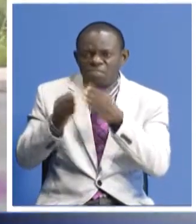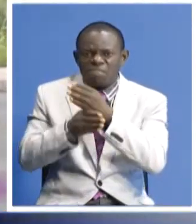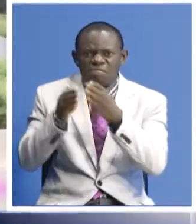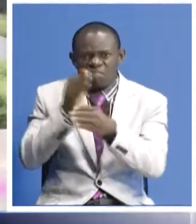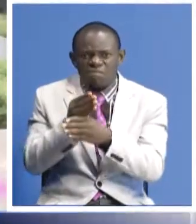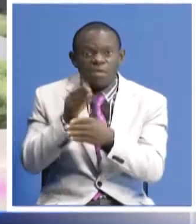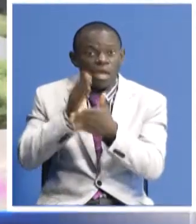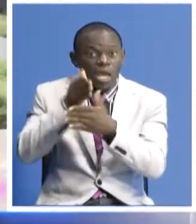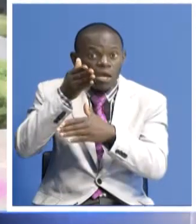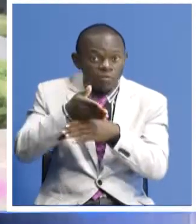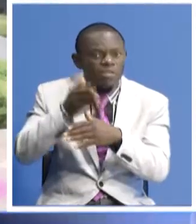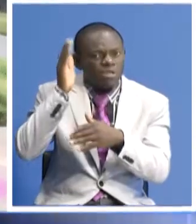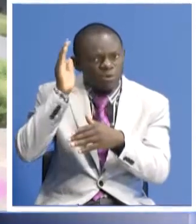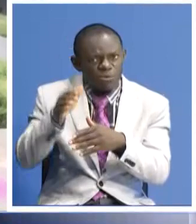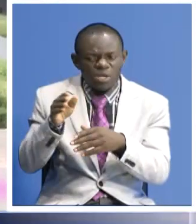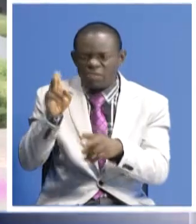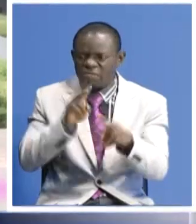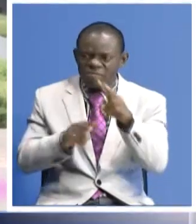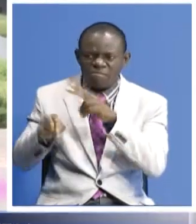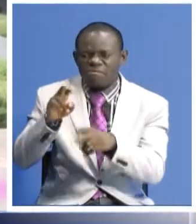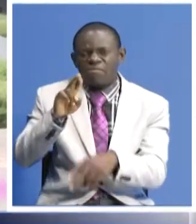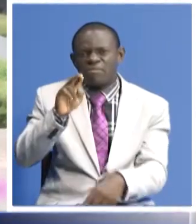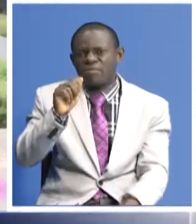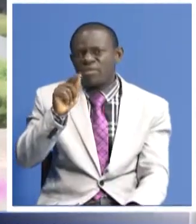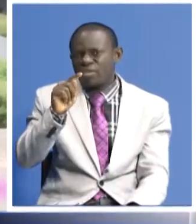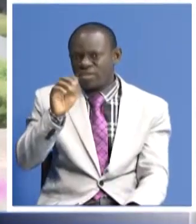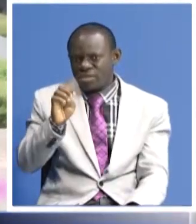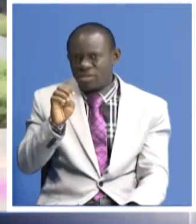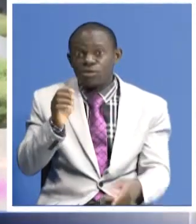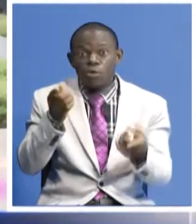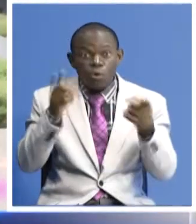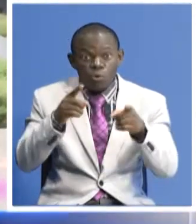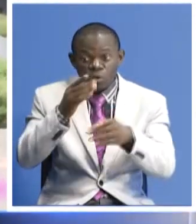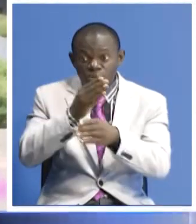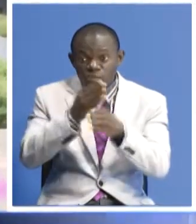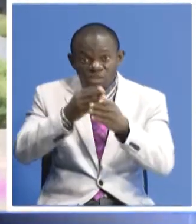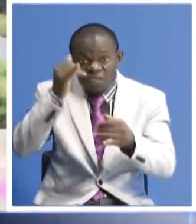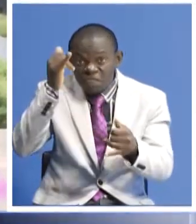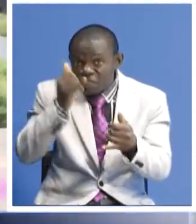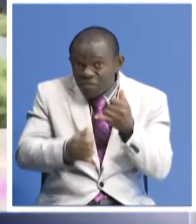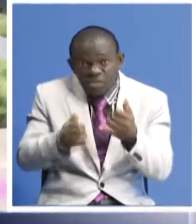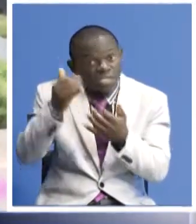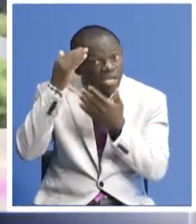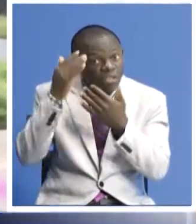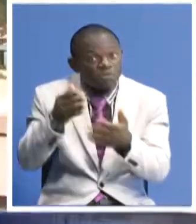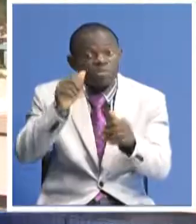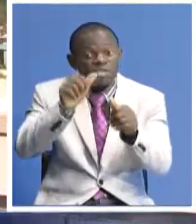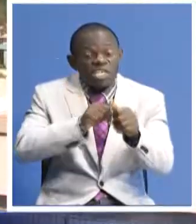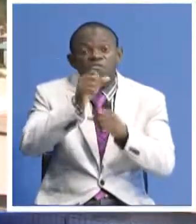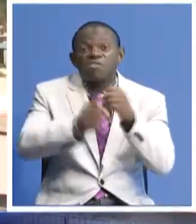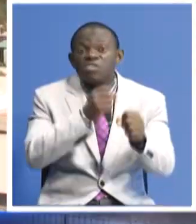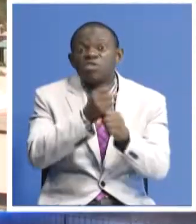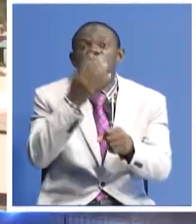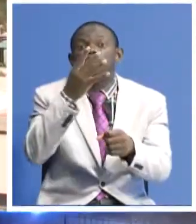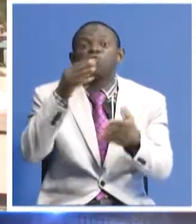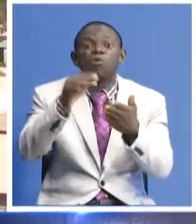rating. 4 million passengers are expected to use the facility annually, compared to the current 2 million